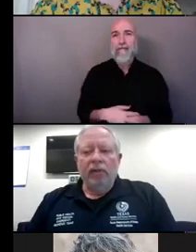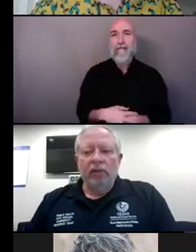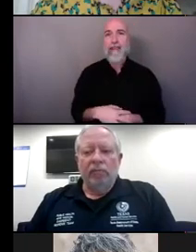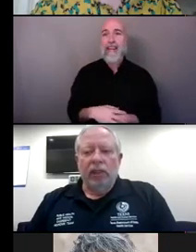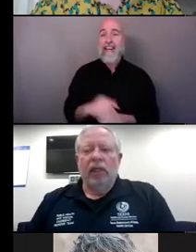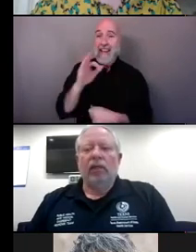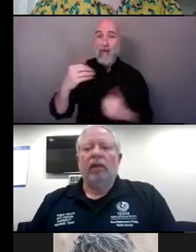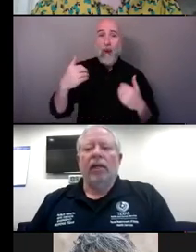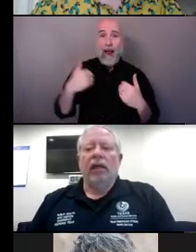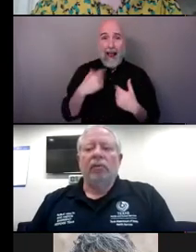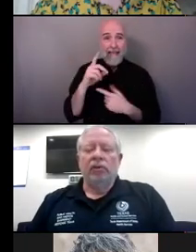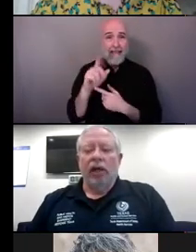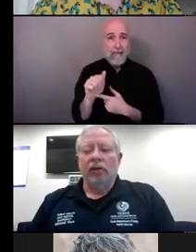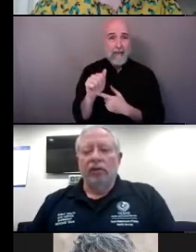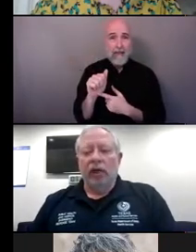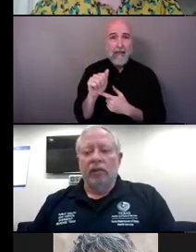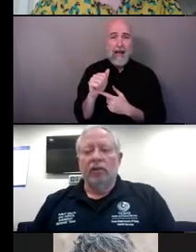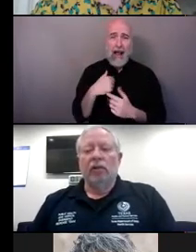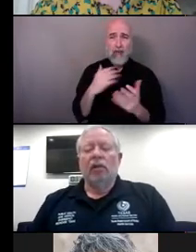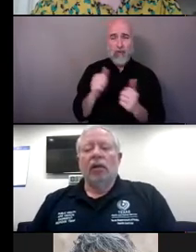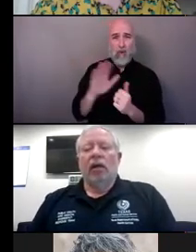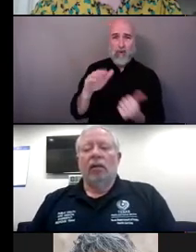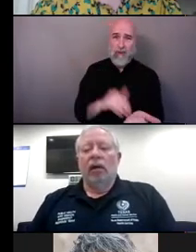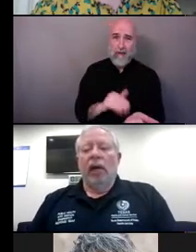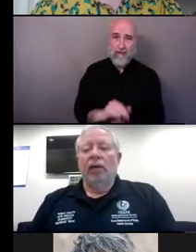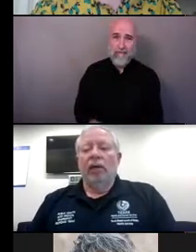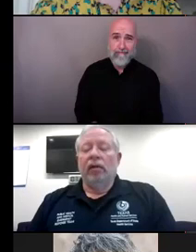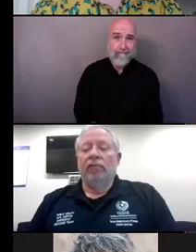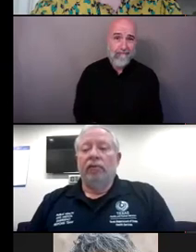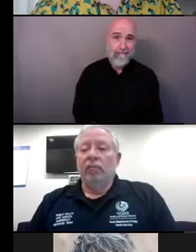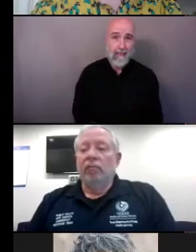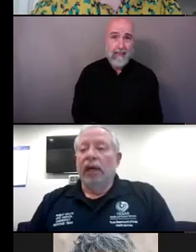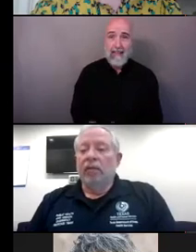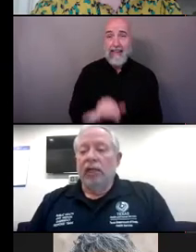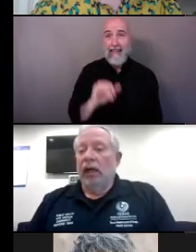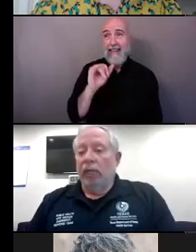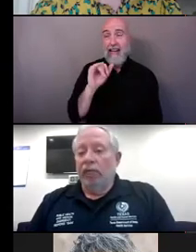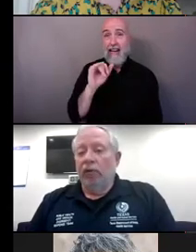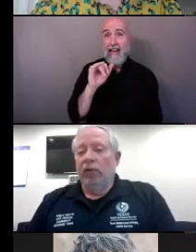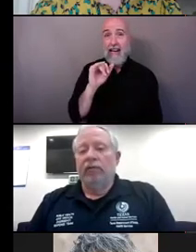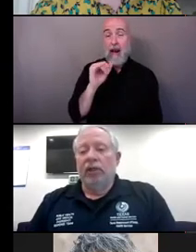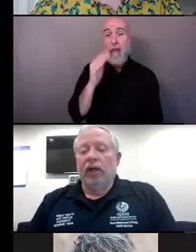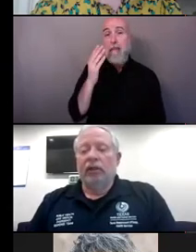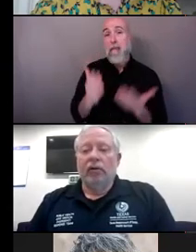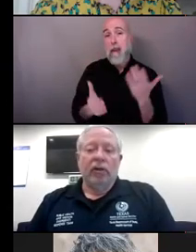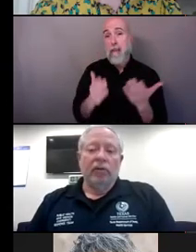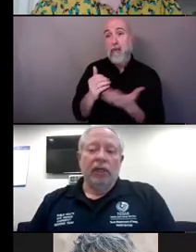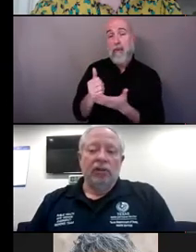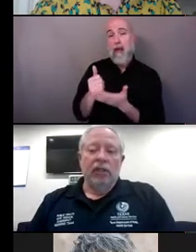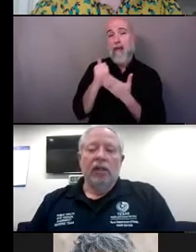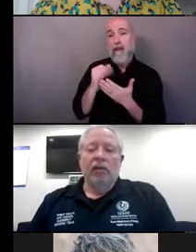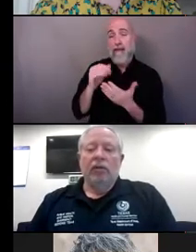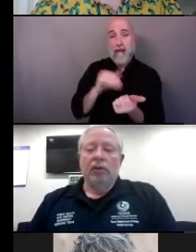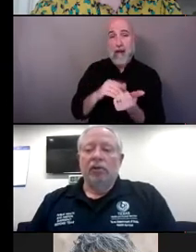you have a disability, again, I would talk to your doctor about it. If it might be helpful, if the doctor